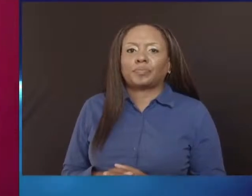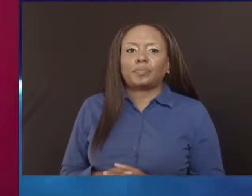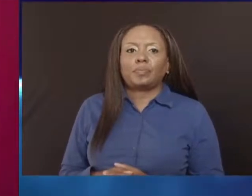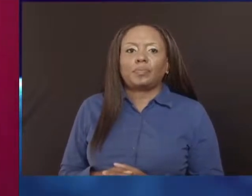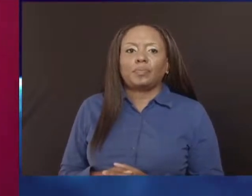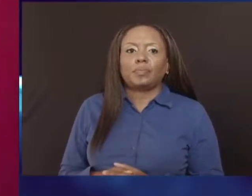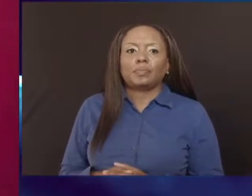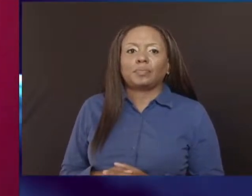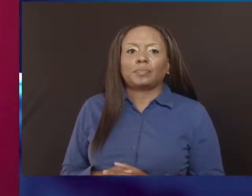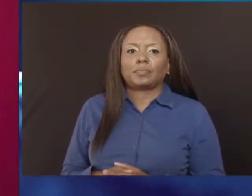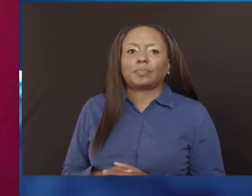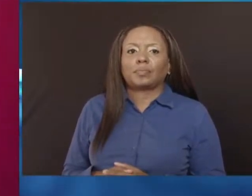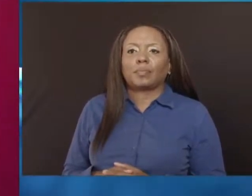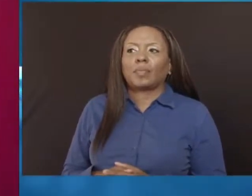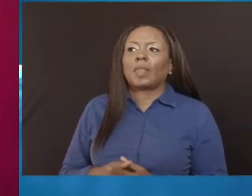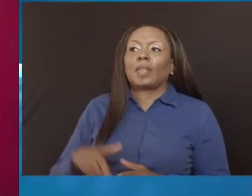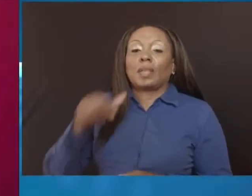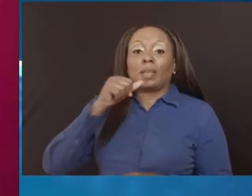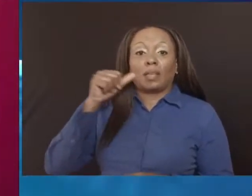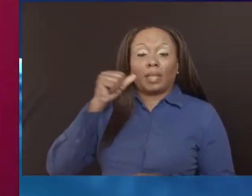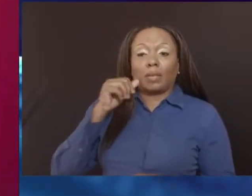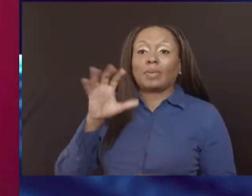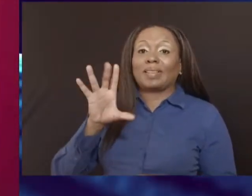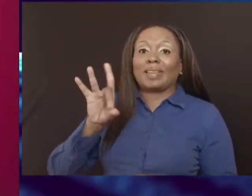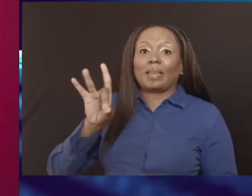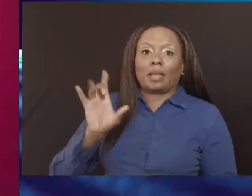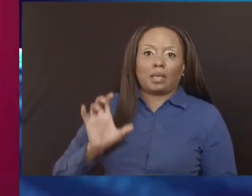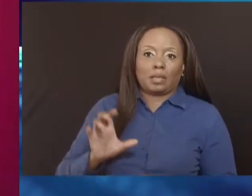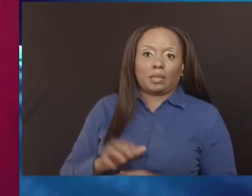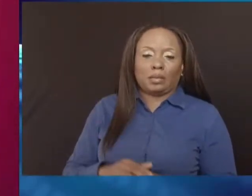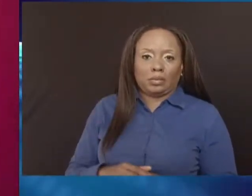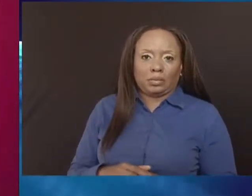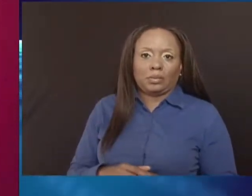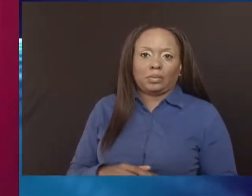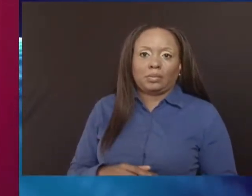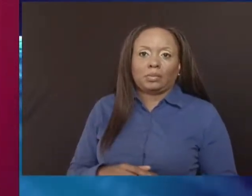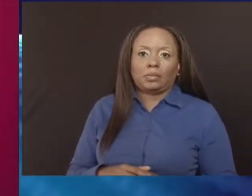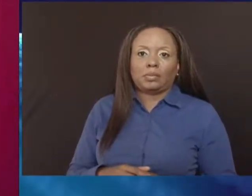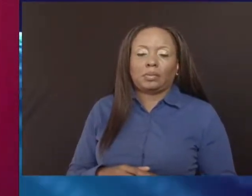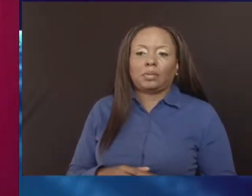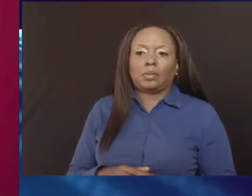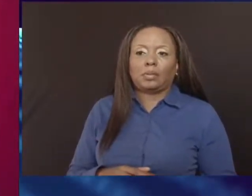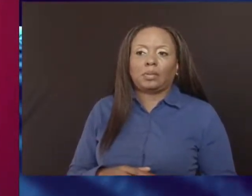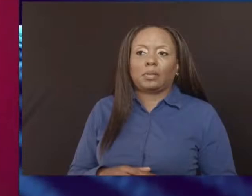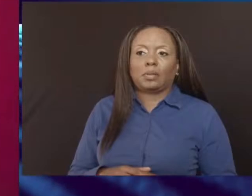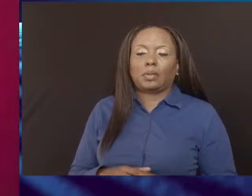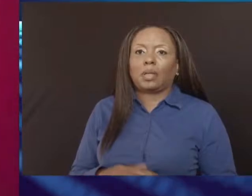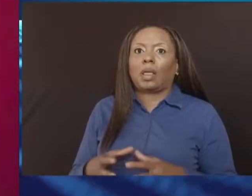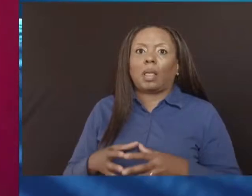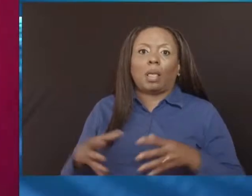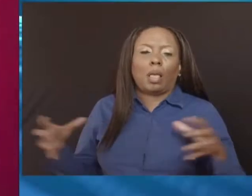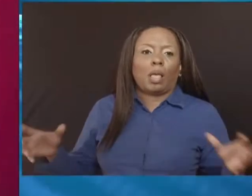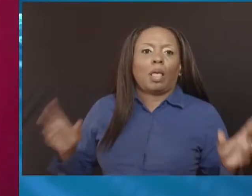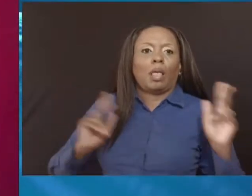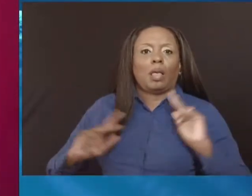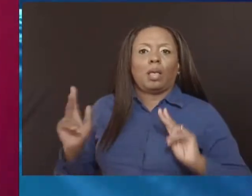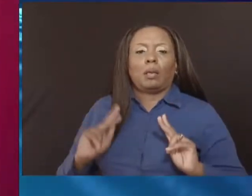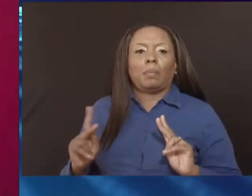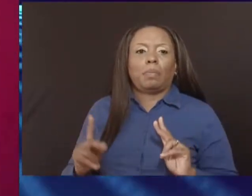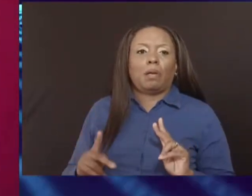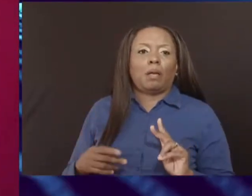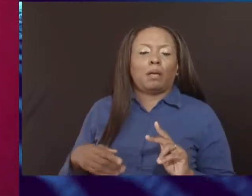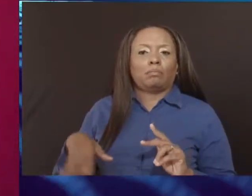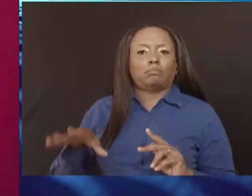which yesterday was 800. So we have a significant number of active cases of COVID in